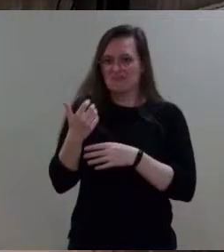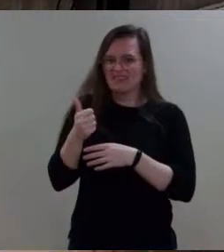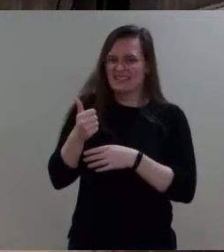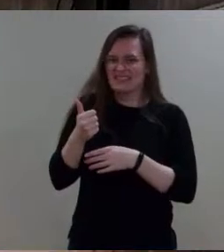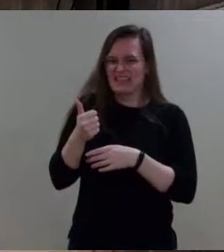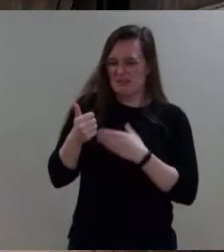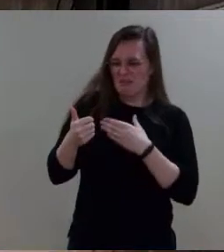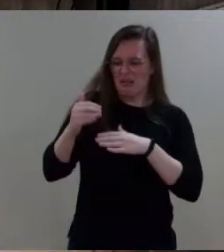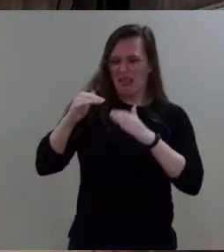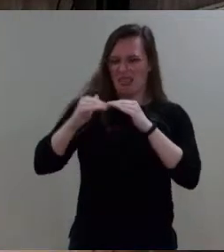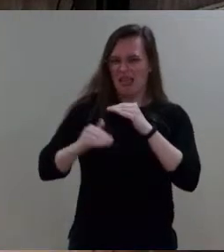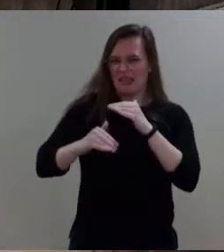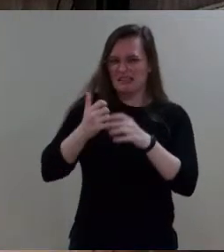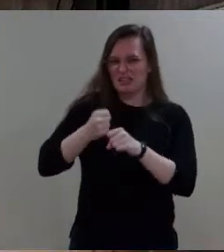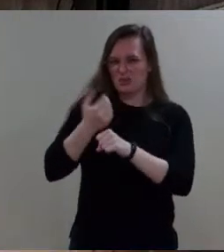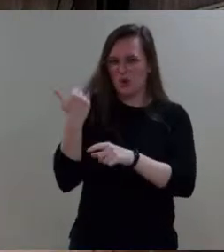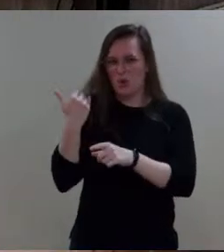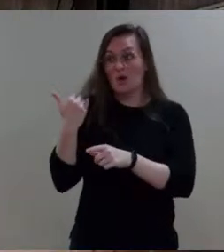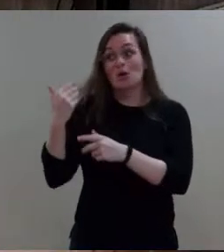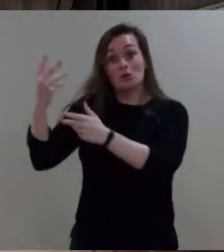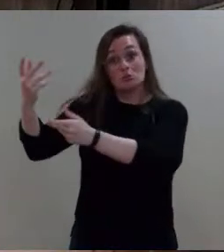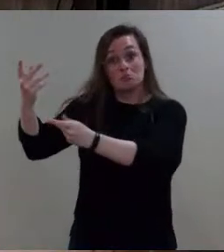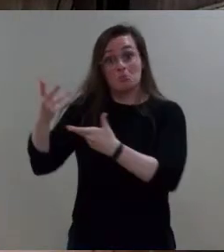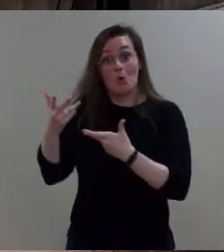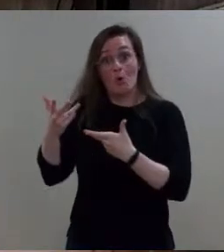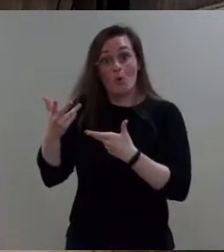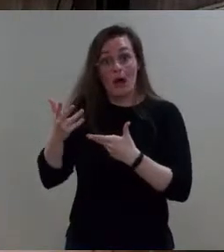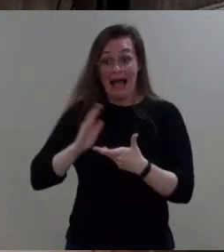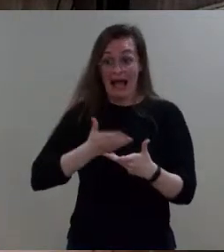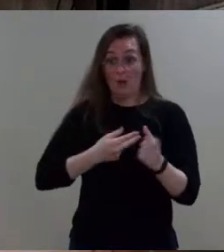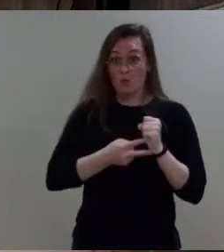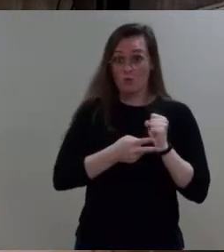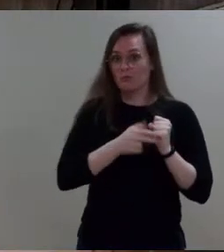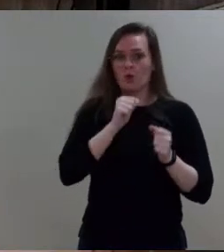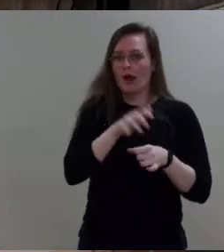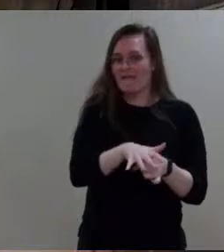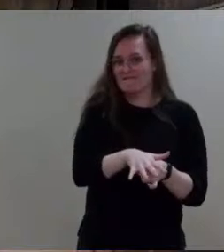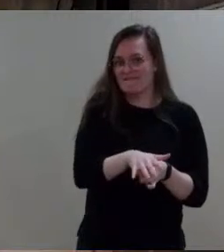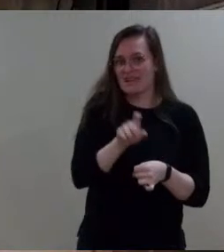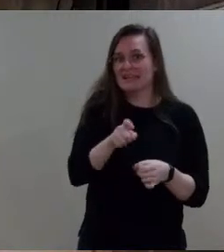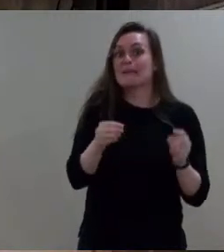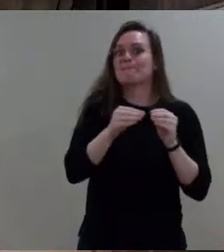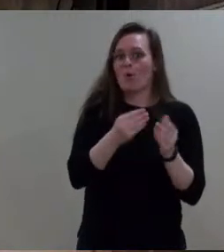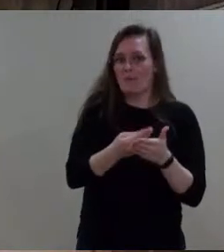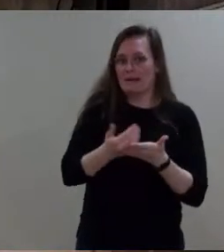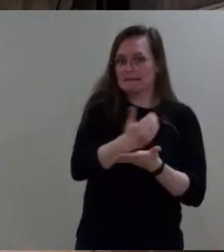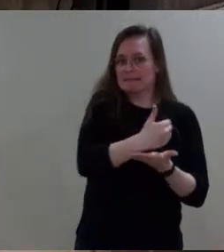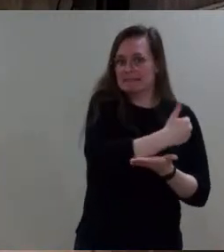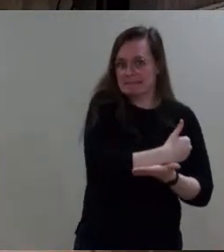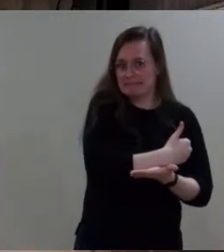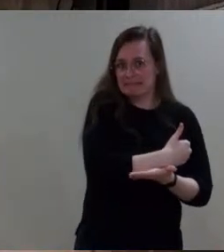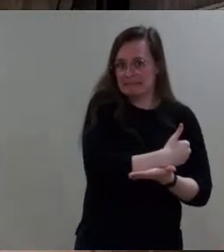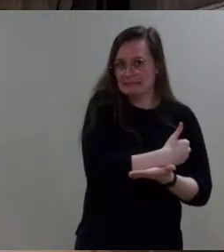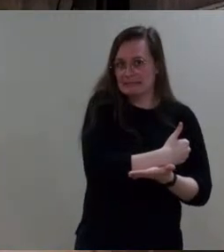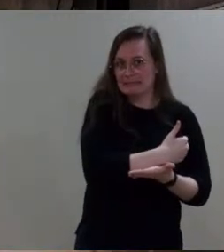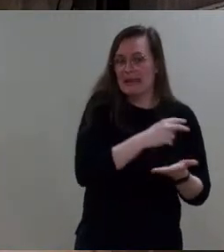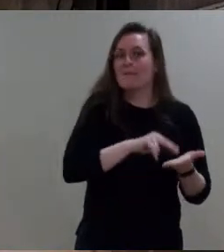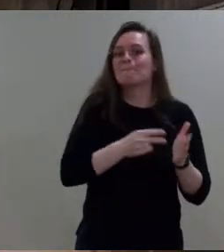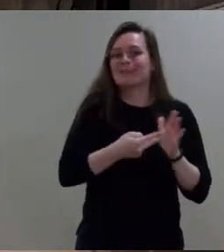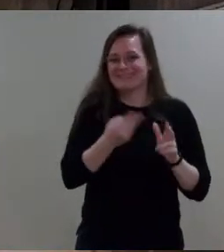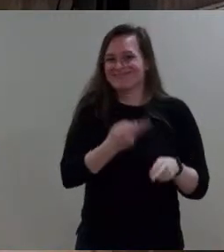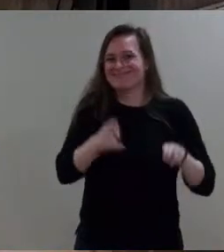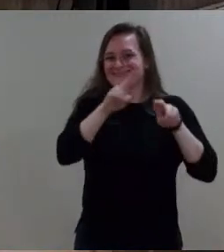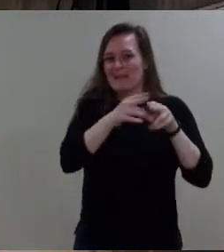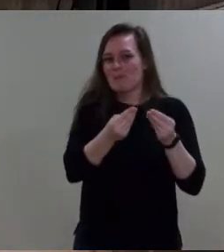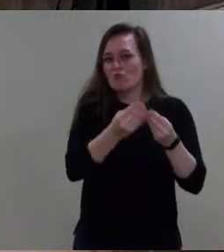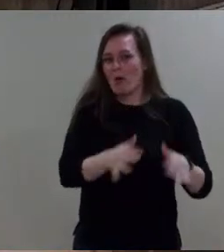your reserves aren't sufficient, you need to generate more revenue, and that resulted in a significant increase to their property tax. So we do have